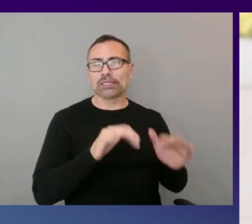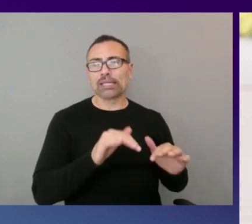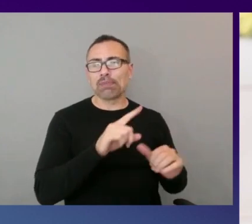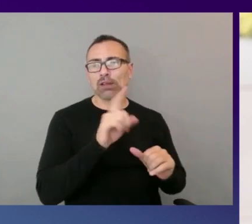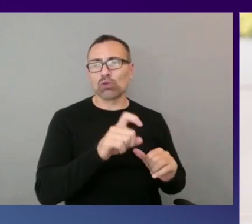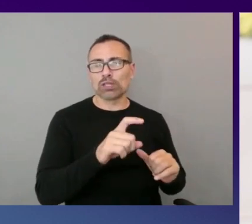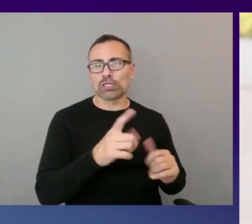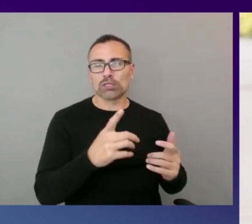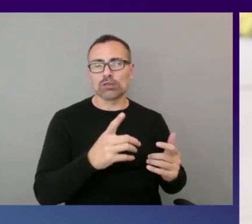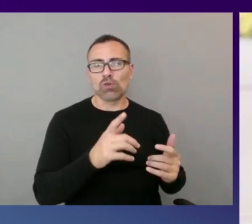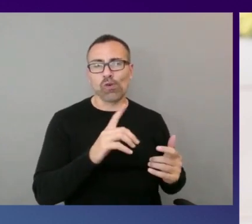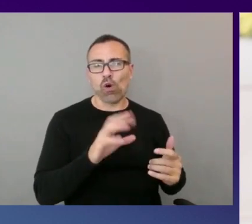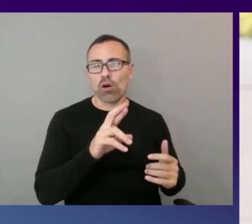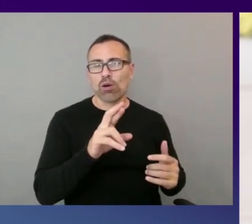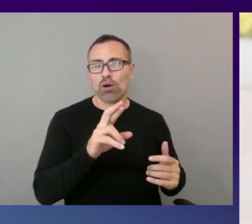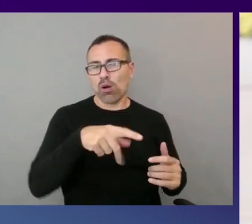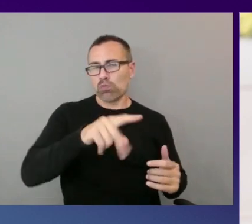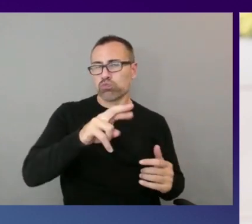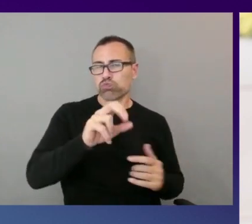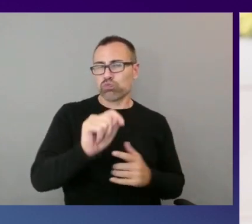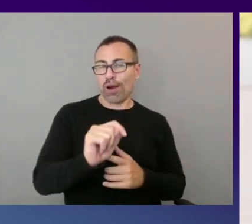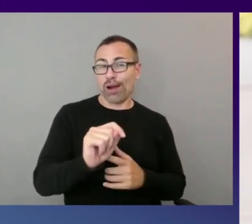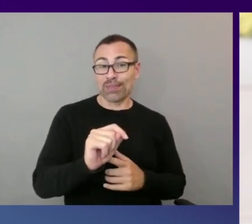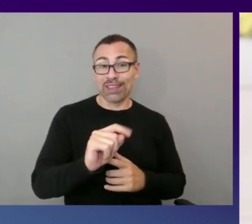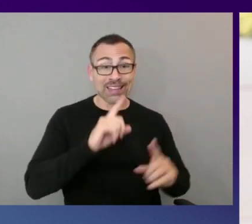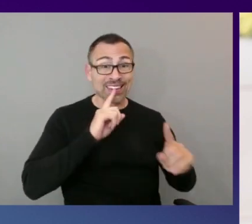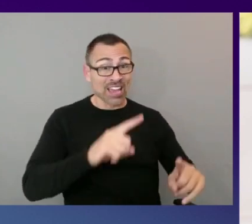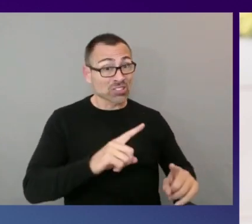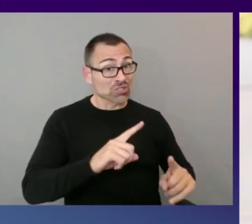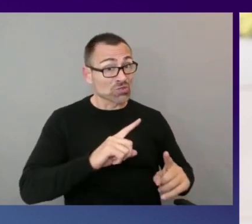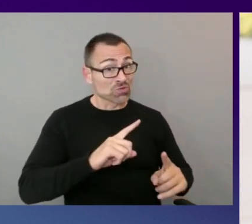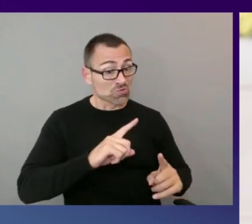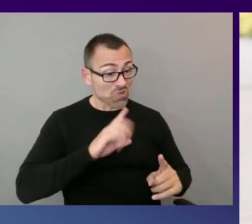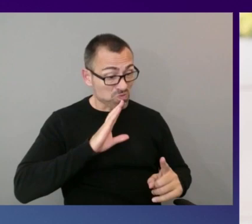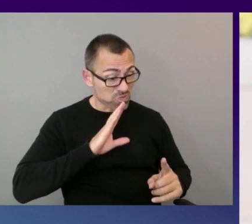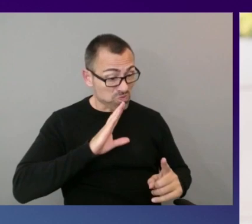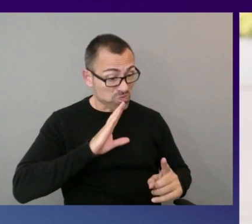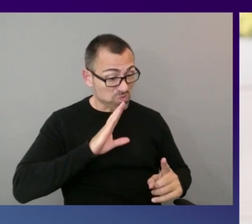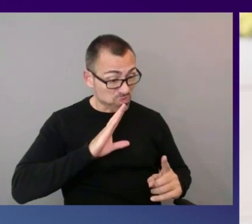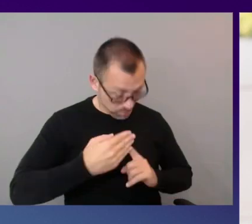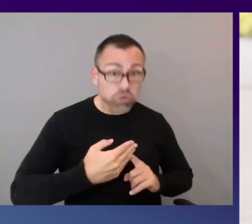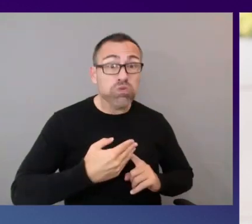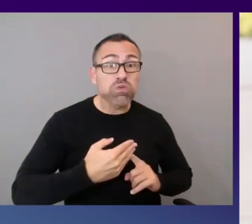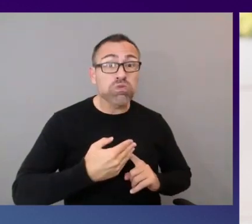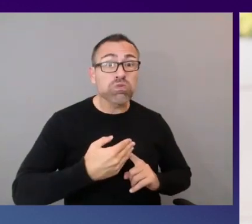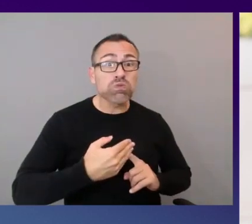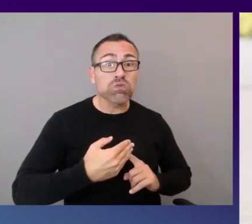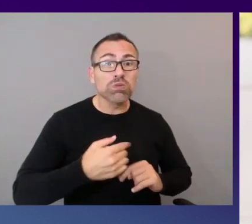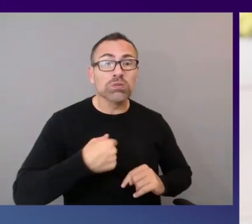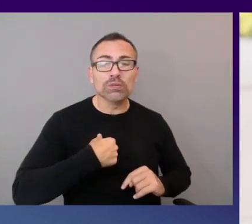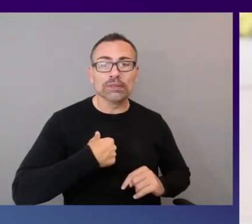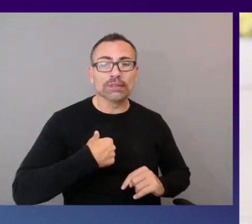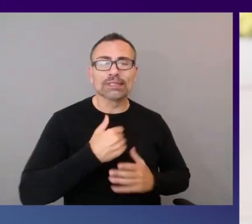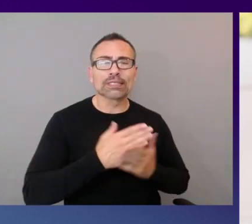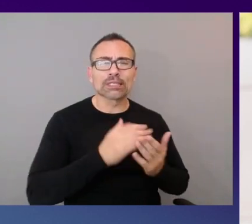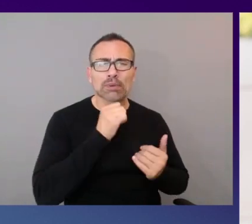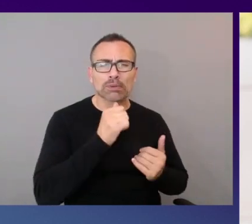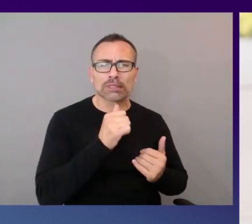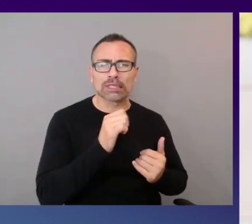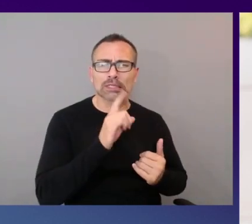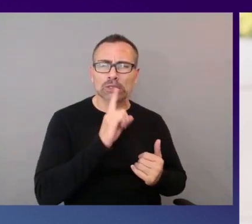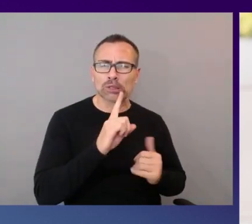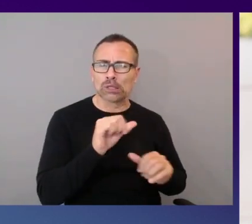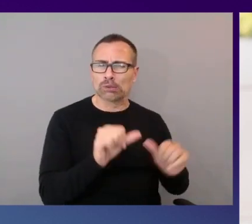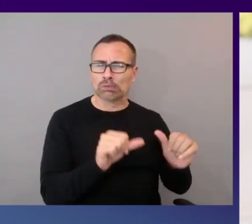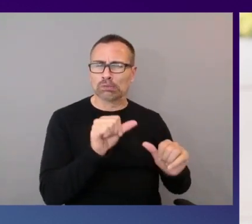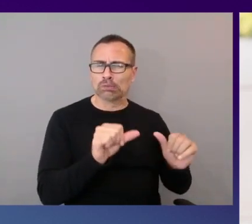very convincing answer. Some of these answers, I wasn't quite sure. So I would look through some other resources and it turns out